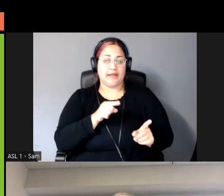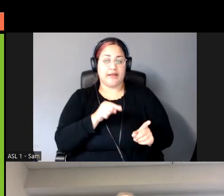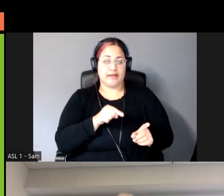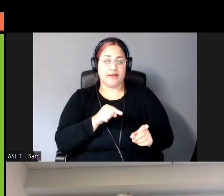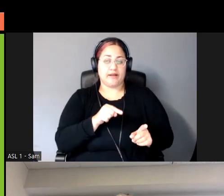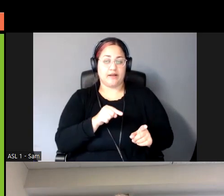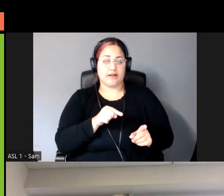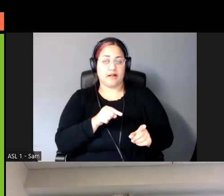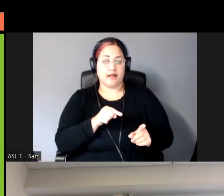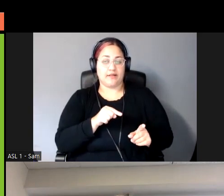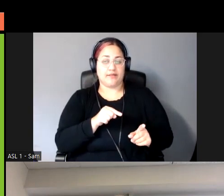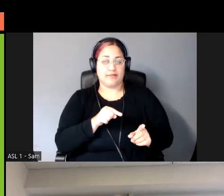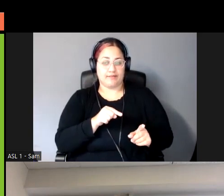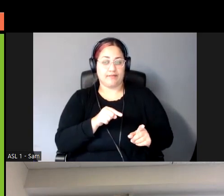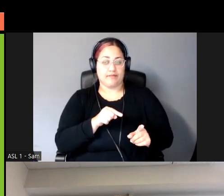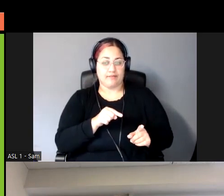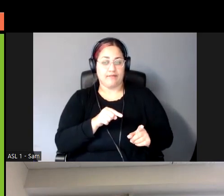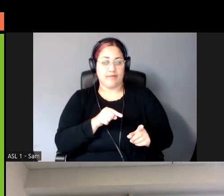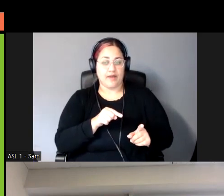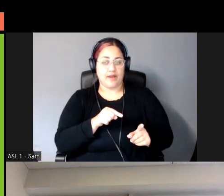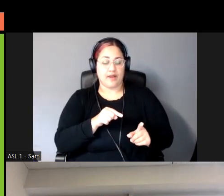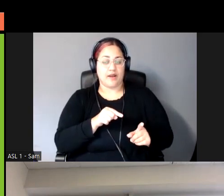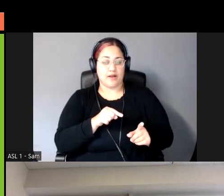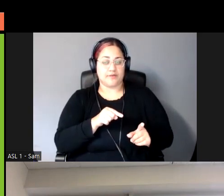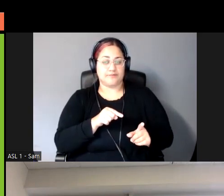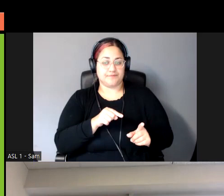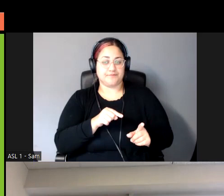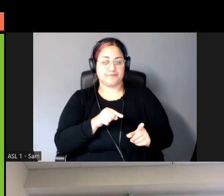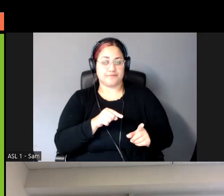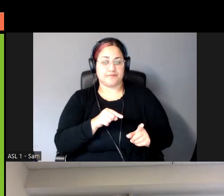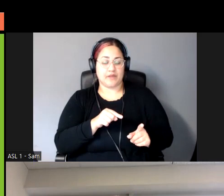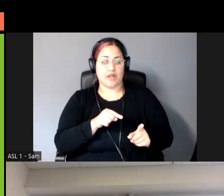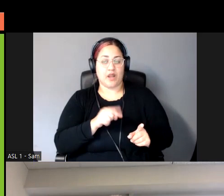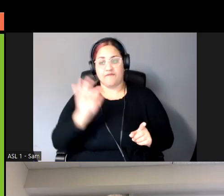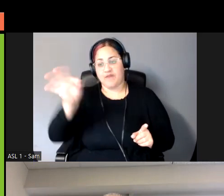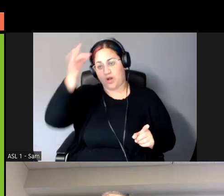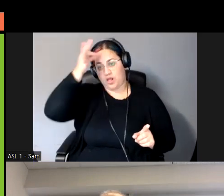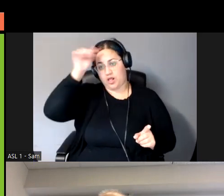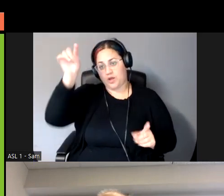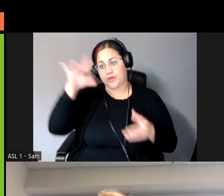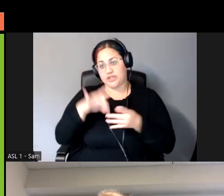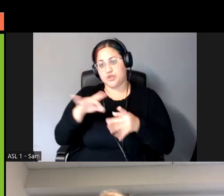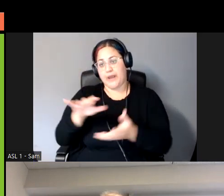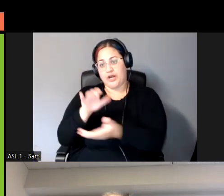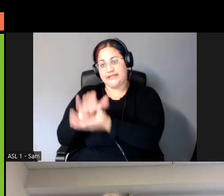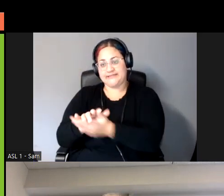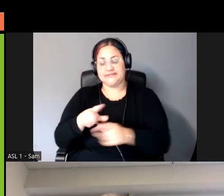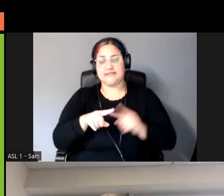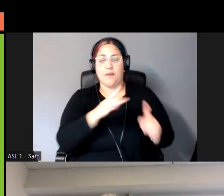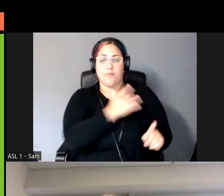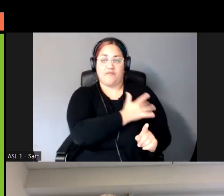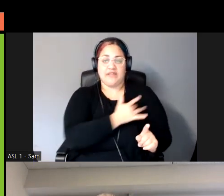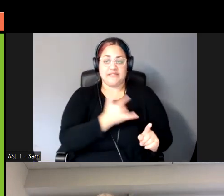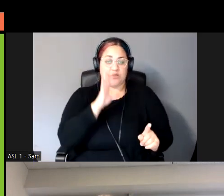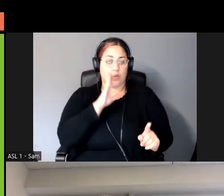child. So most of the sections of the provincial legislation and the federal legislation will be almost identical. Not necessarily all of it,